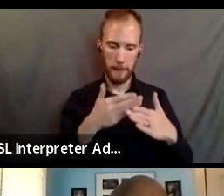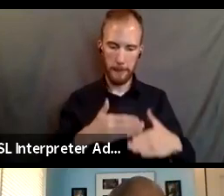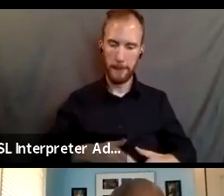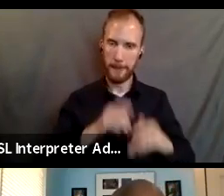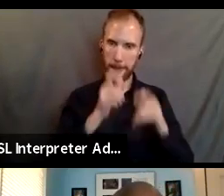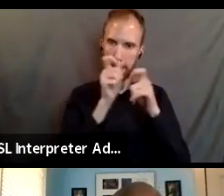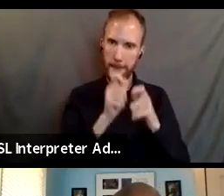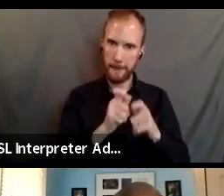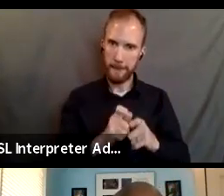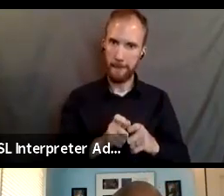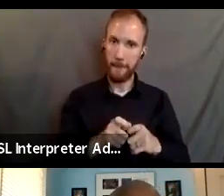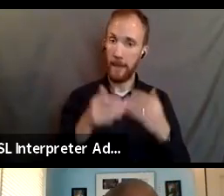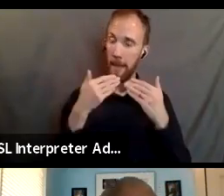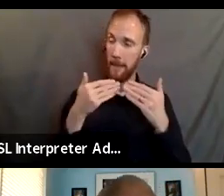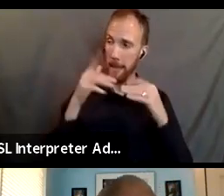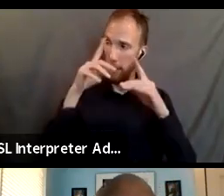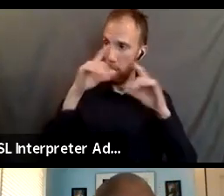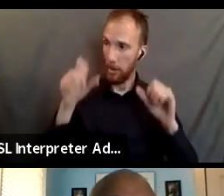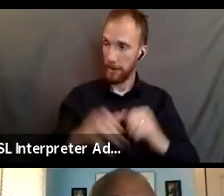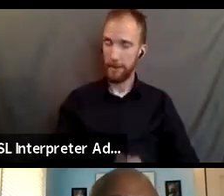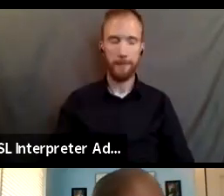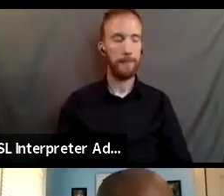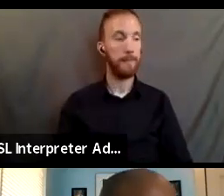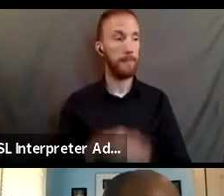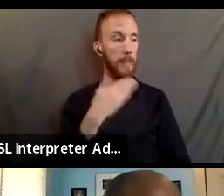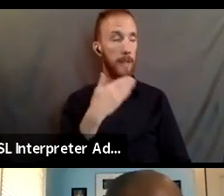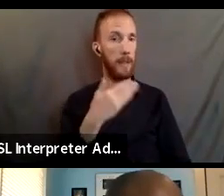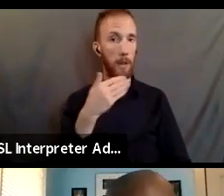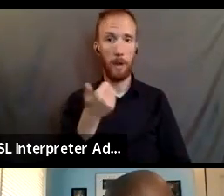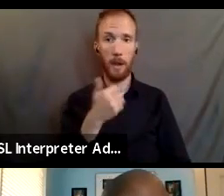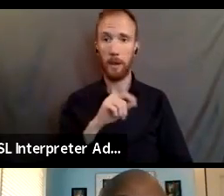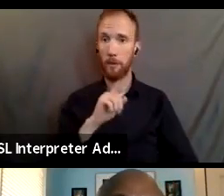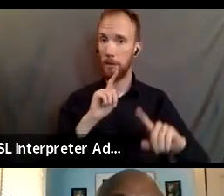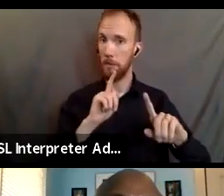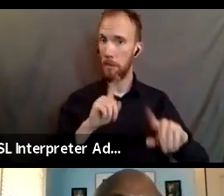thank you any response to uh member trusts